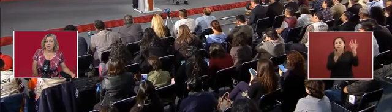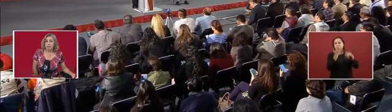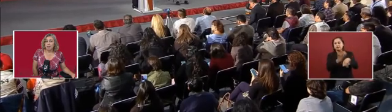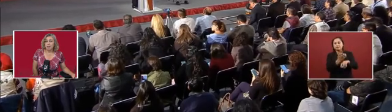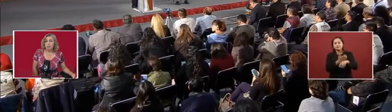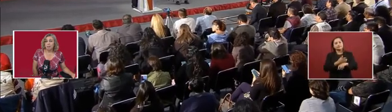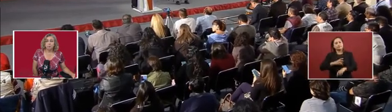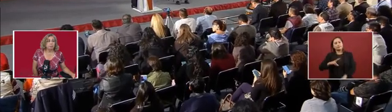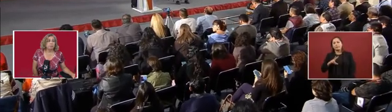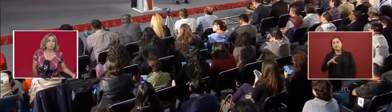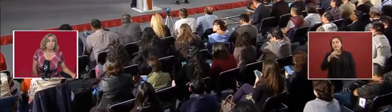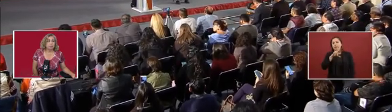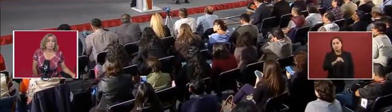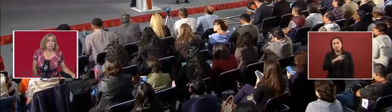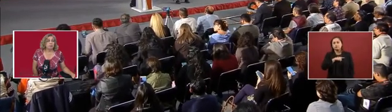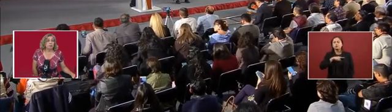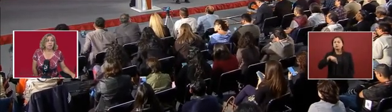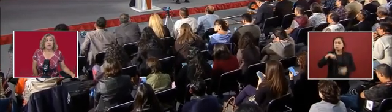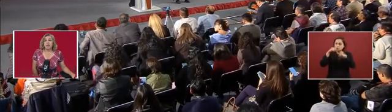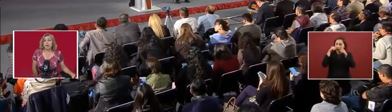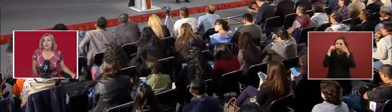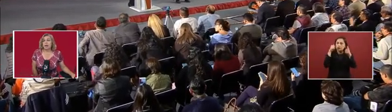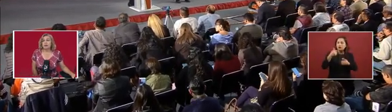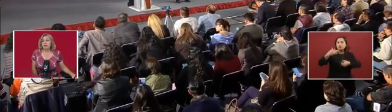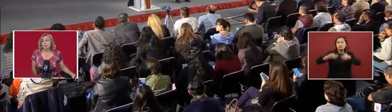10th. y